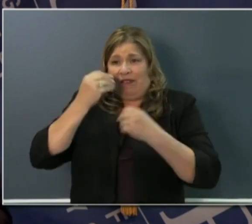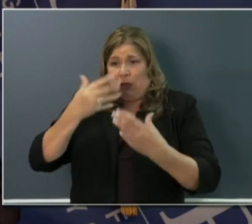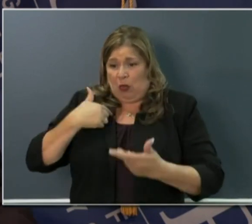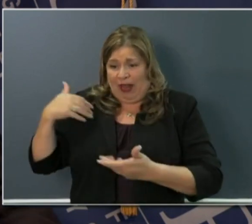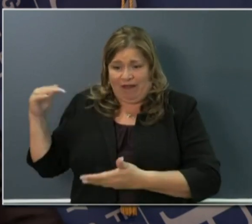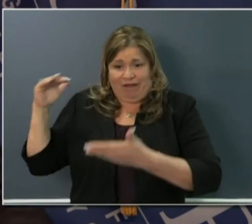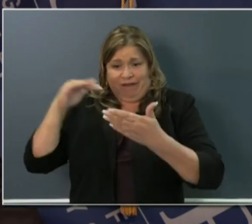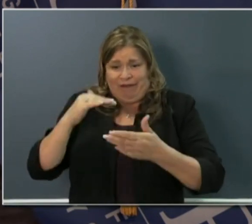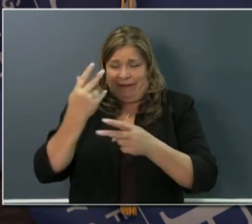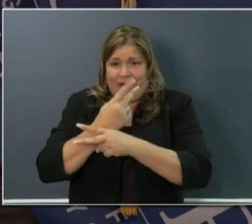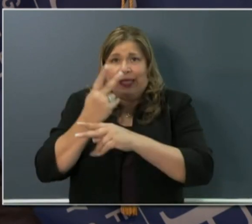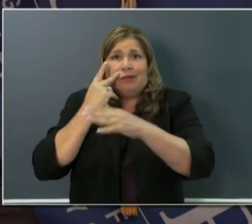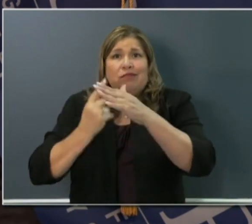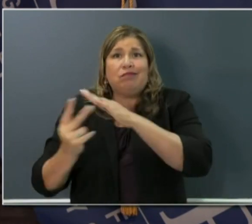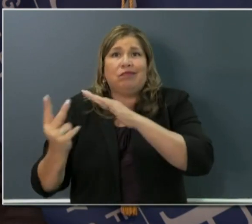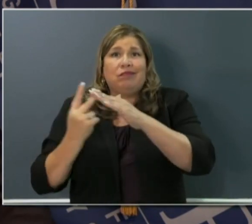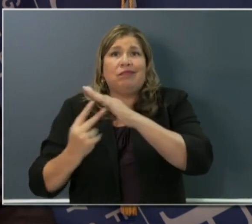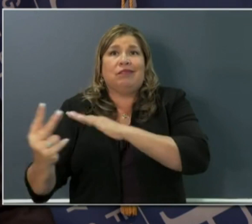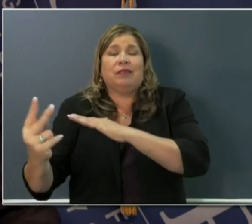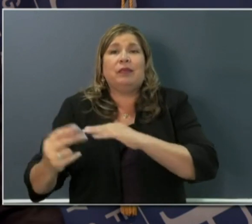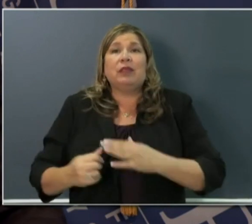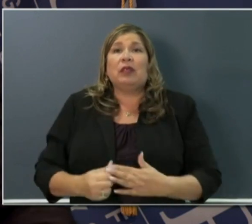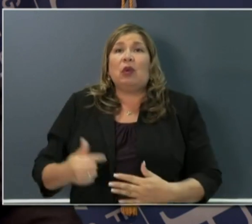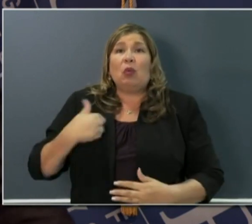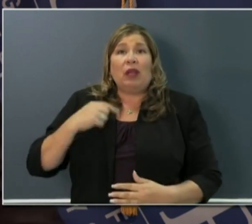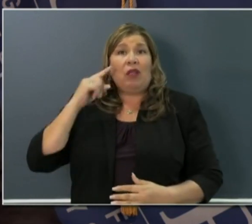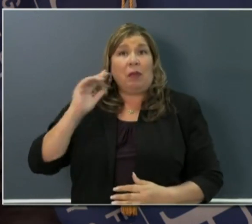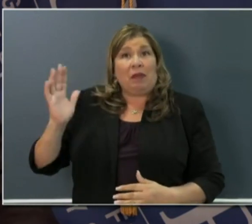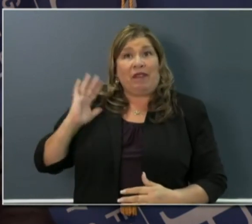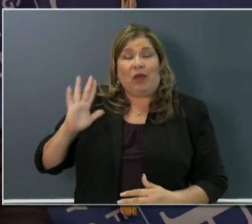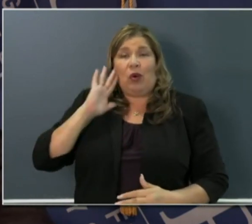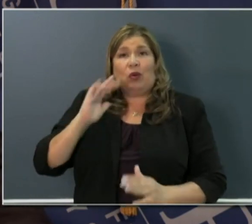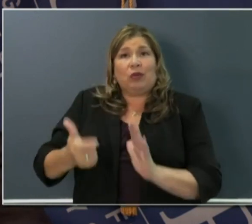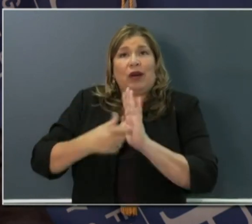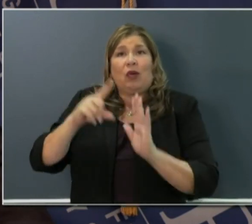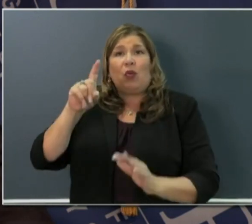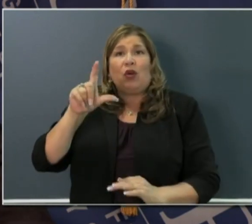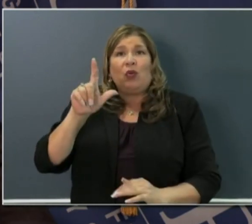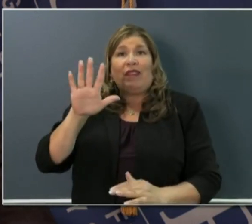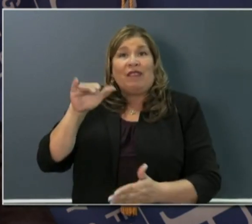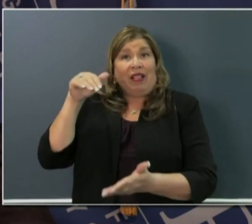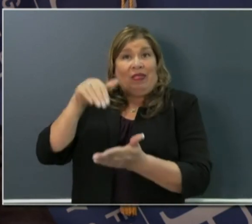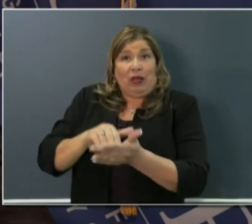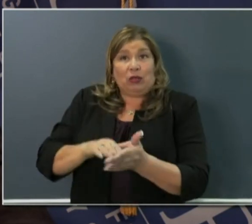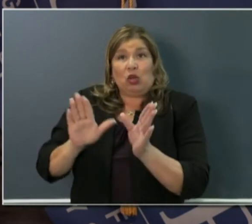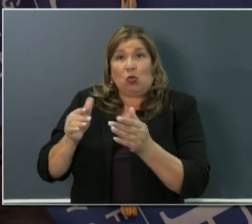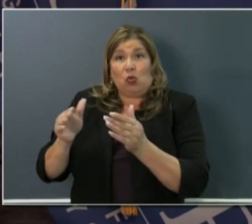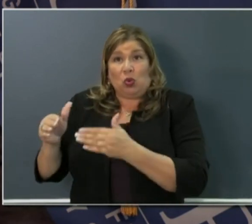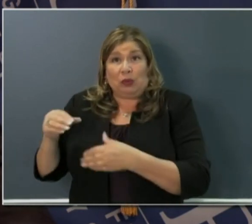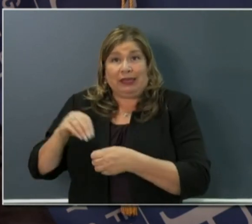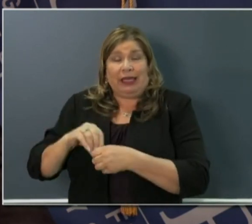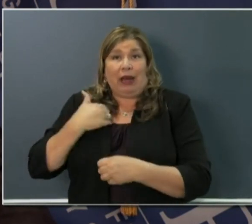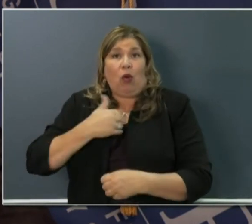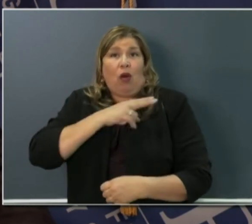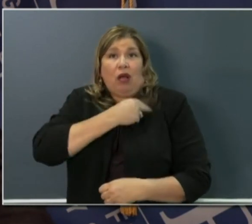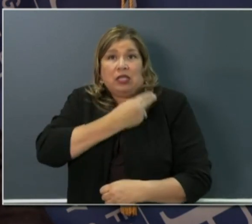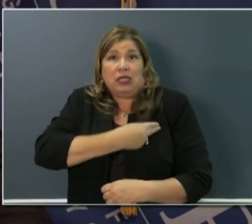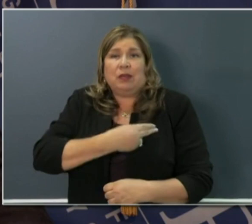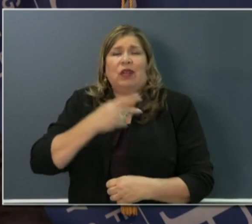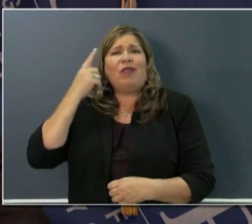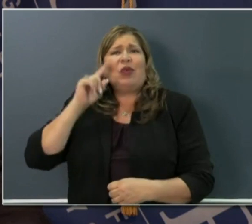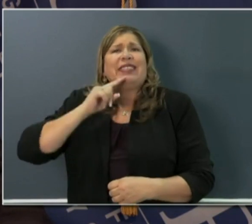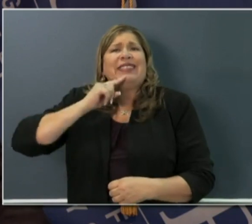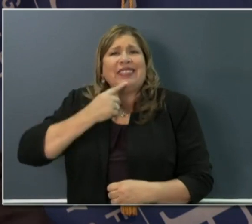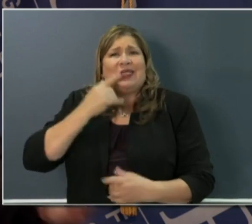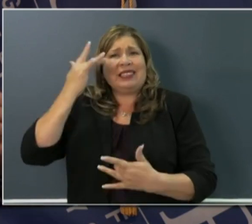talked about the need to potentially have the capacity of 125,000 rooms within our hospital and acute care system.